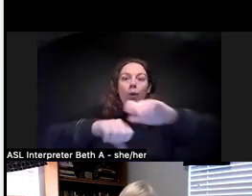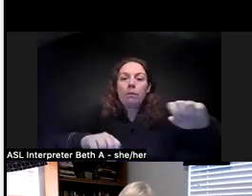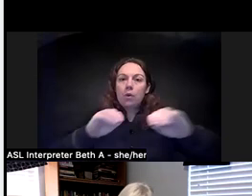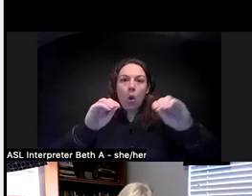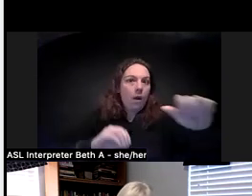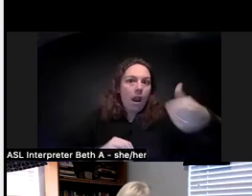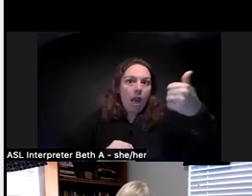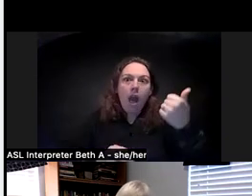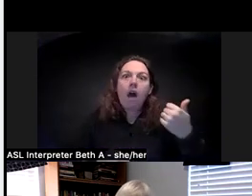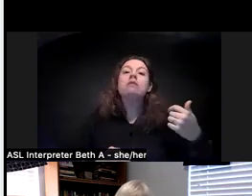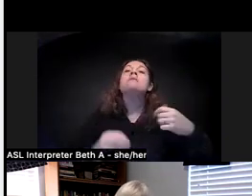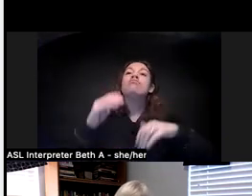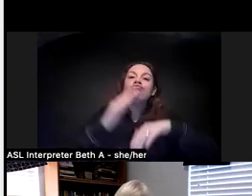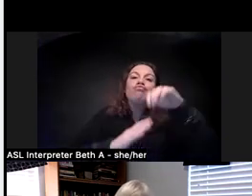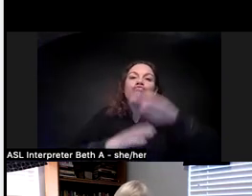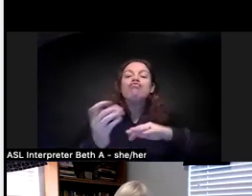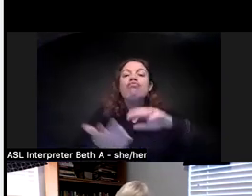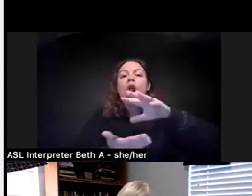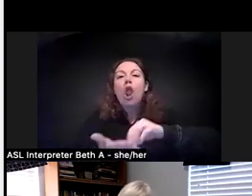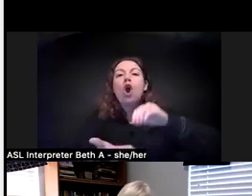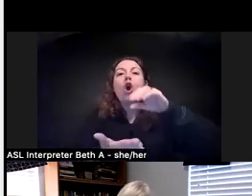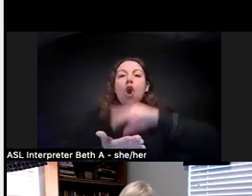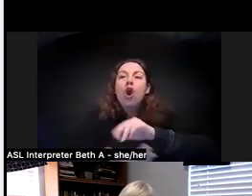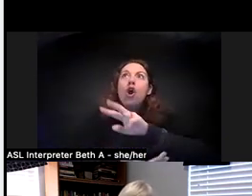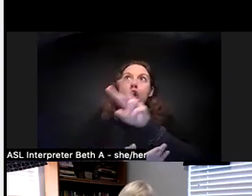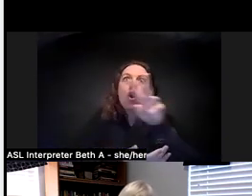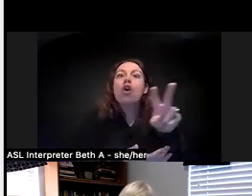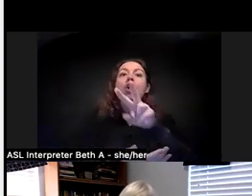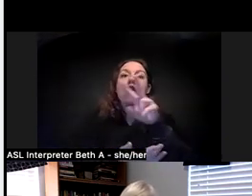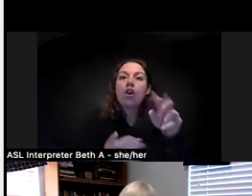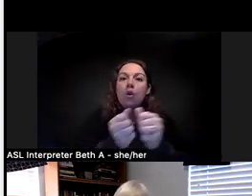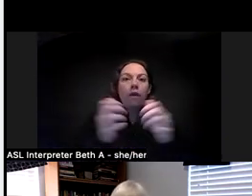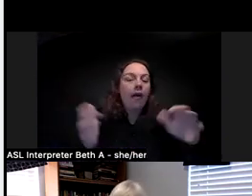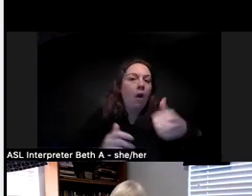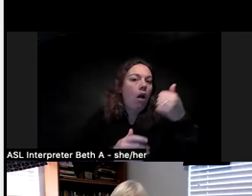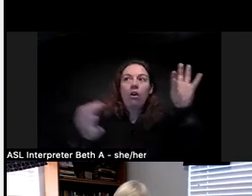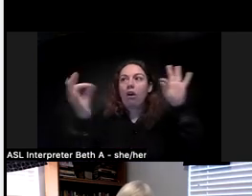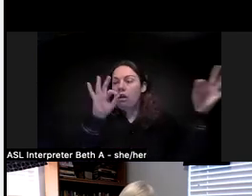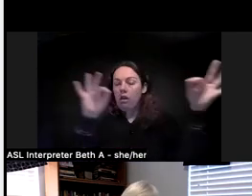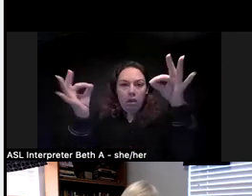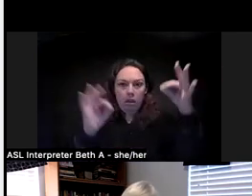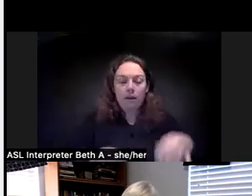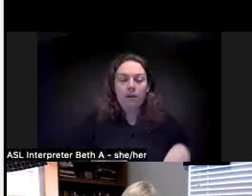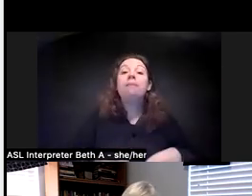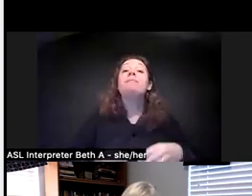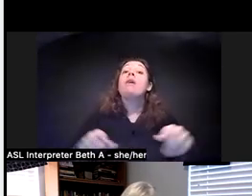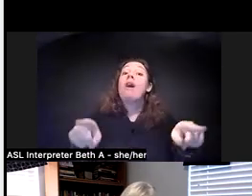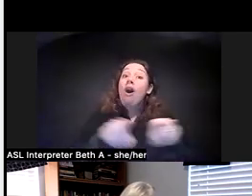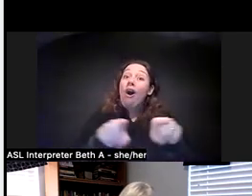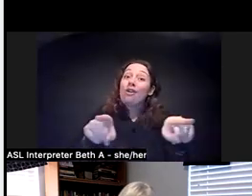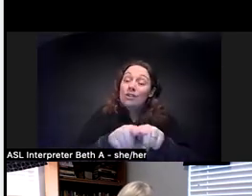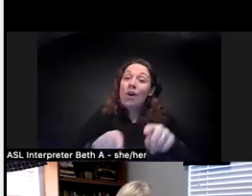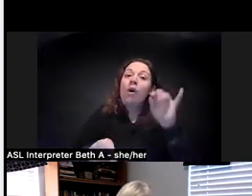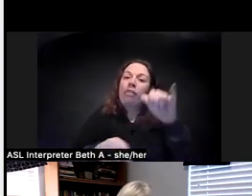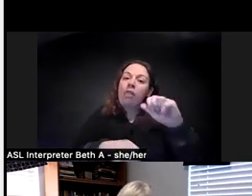them feel comfortable coming in and understanding where they can go that may be quieter, even when there are a lot of